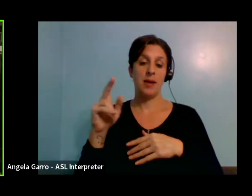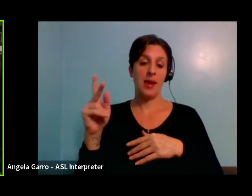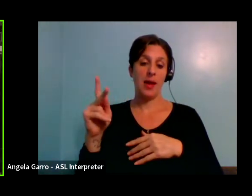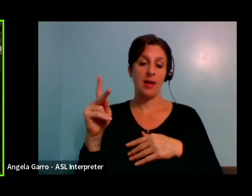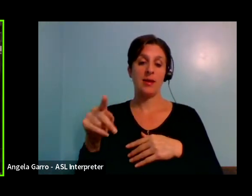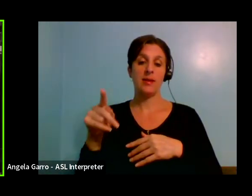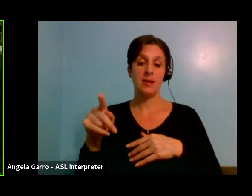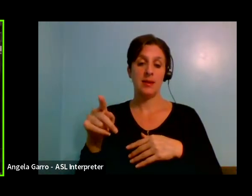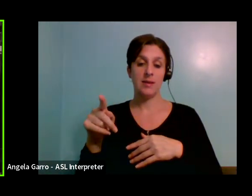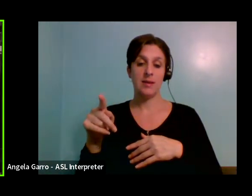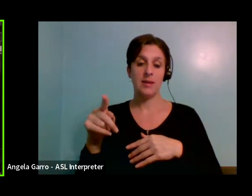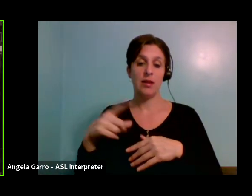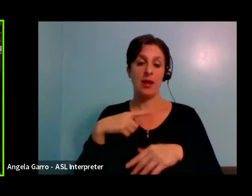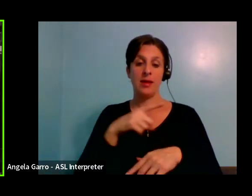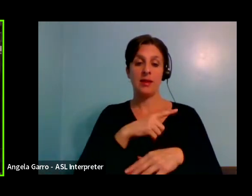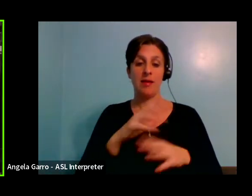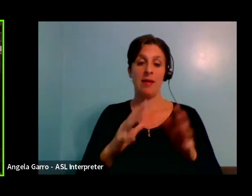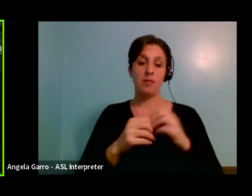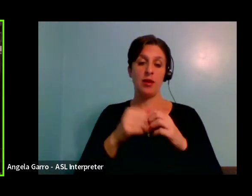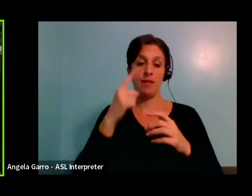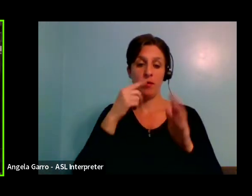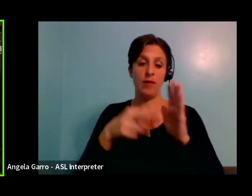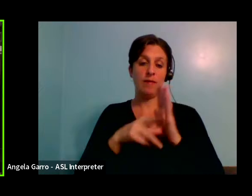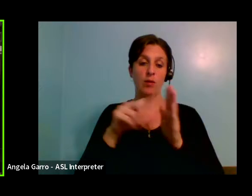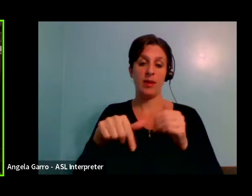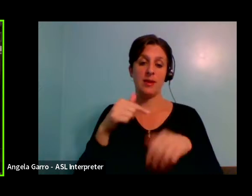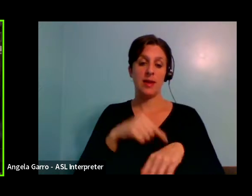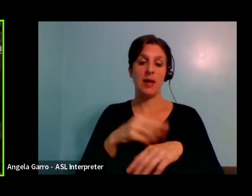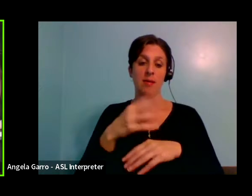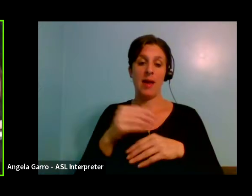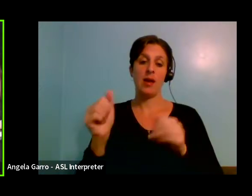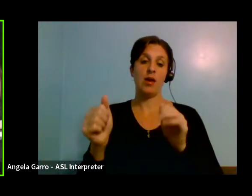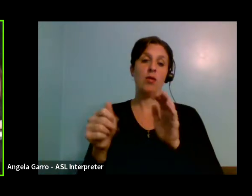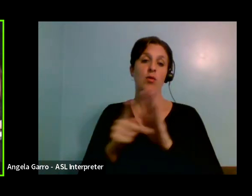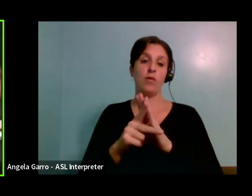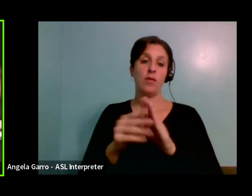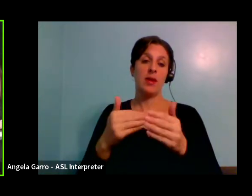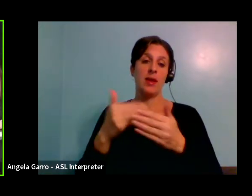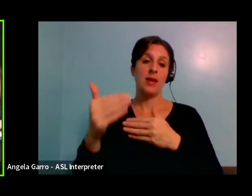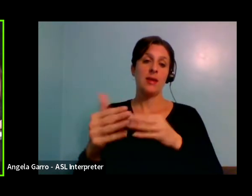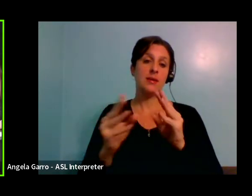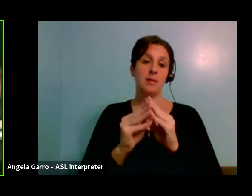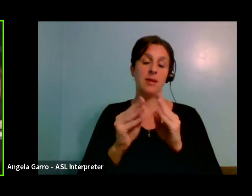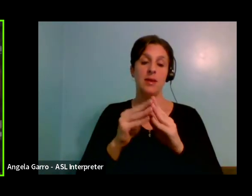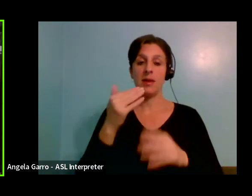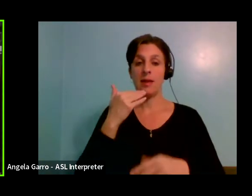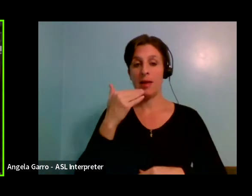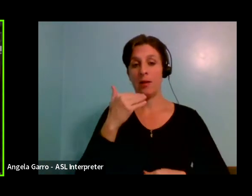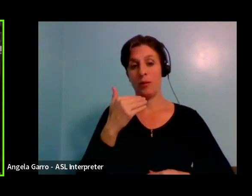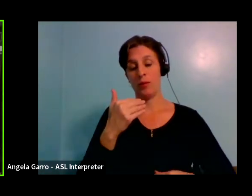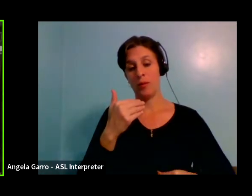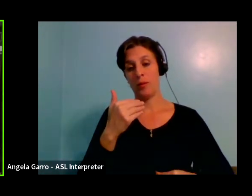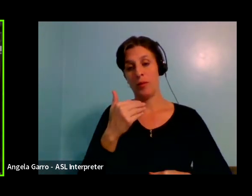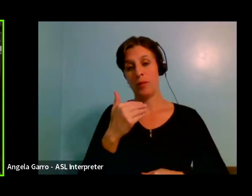updates for review this time and then approval at the next meeting. Thank you.